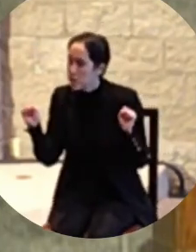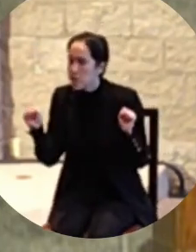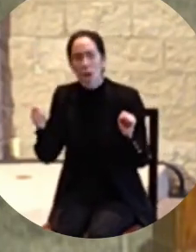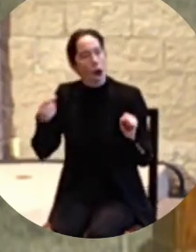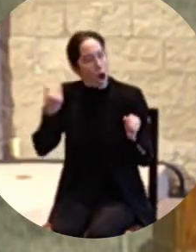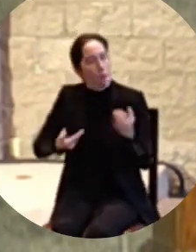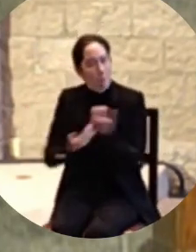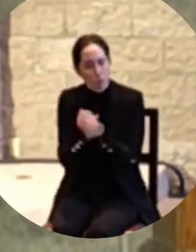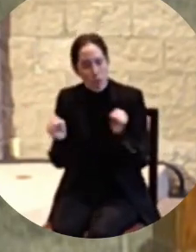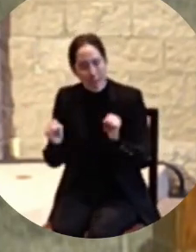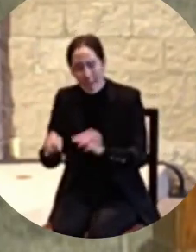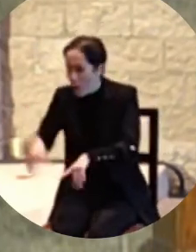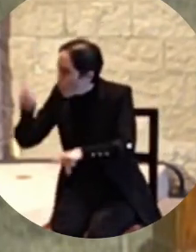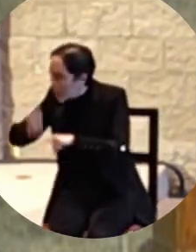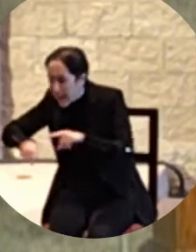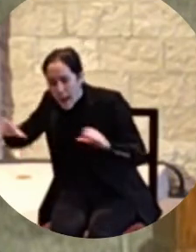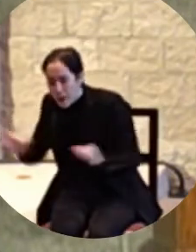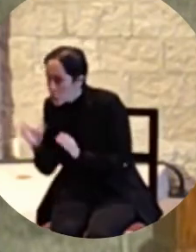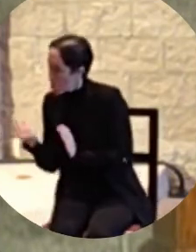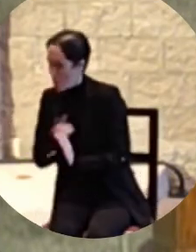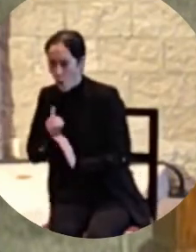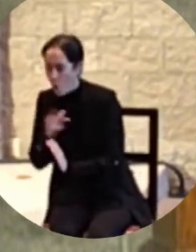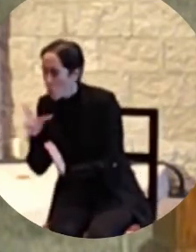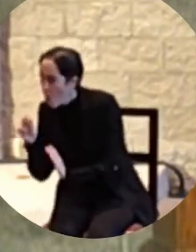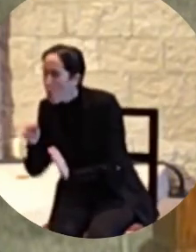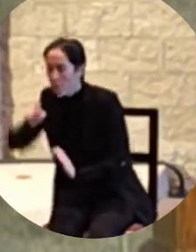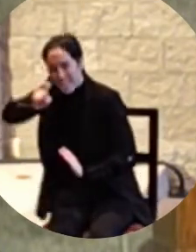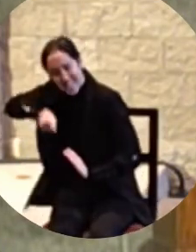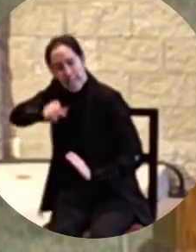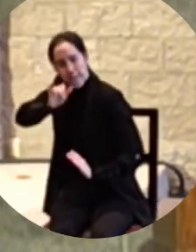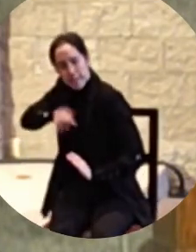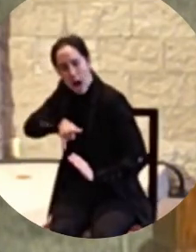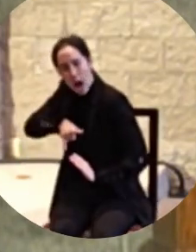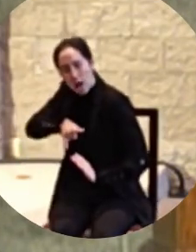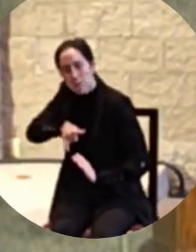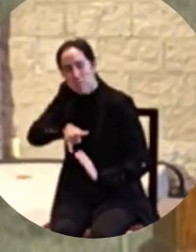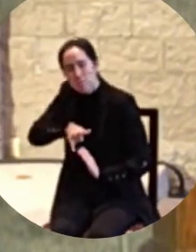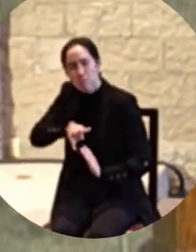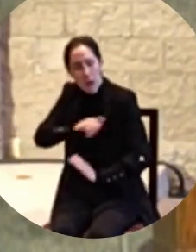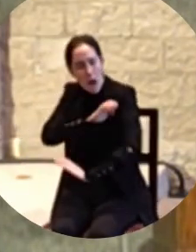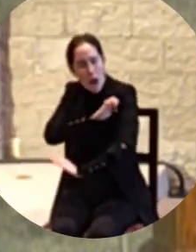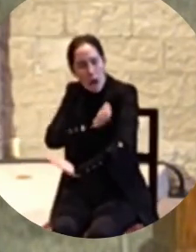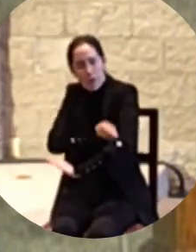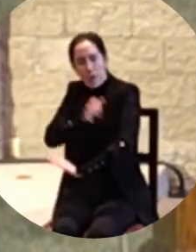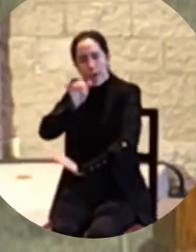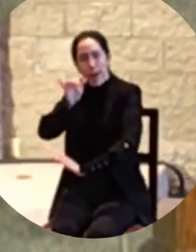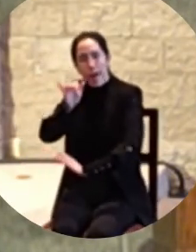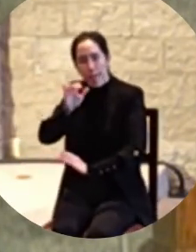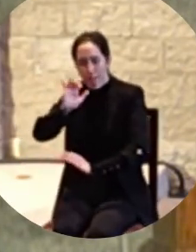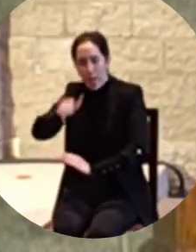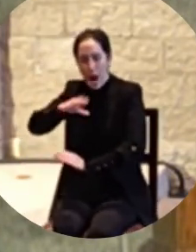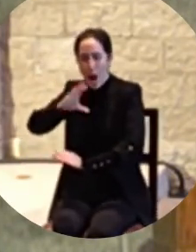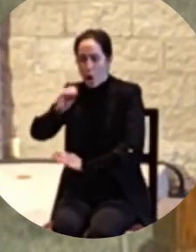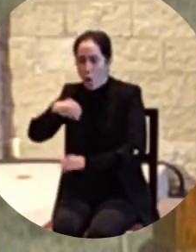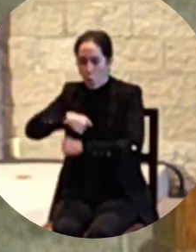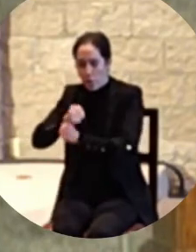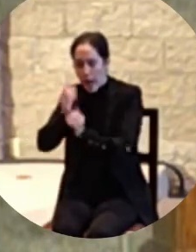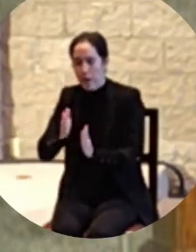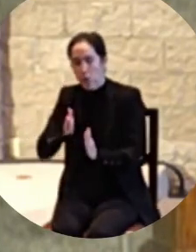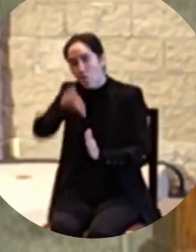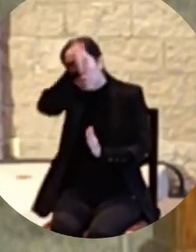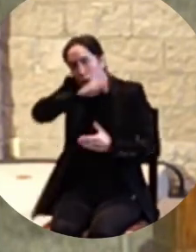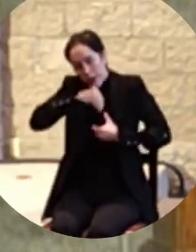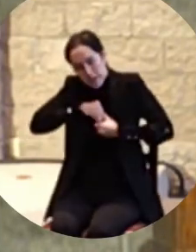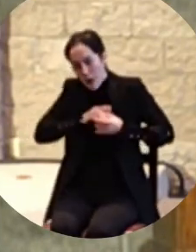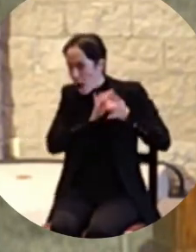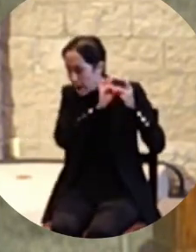that infinite presence within, that co-creator within. Let's just try creating life without that co-creator and see how it goes for you. It's